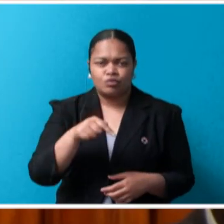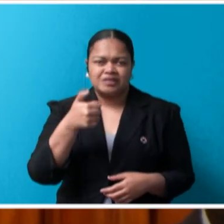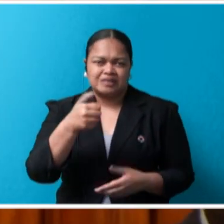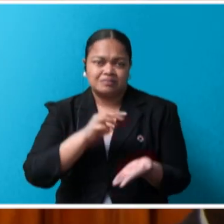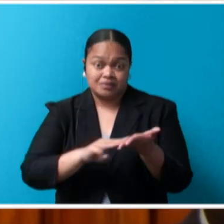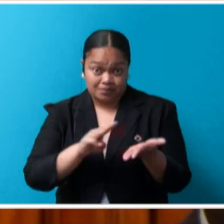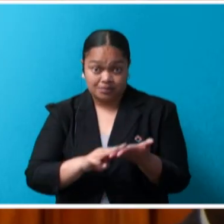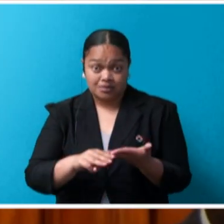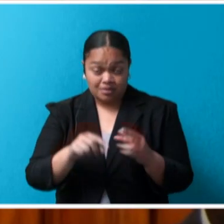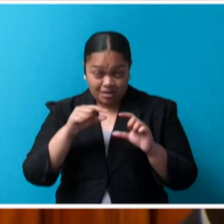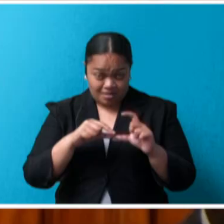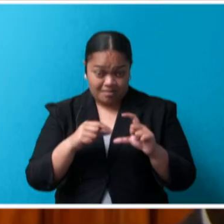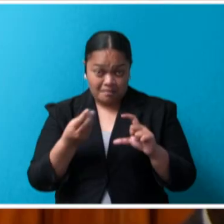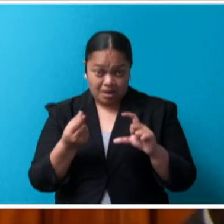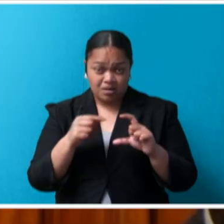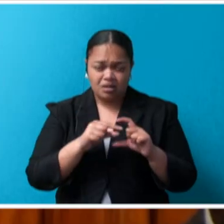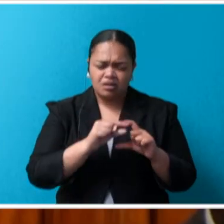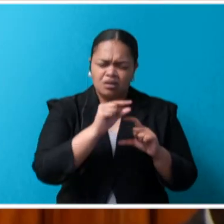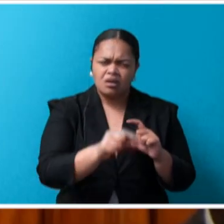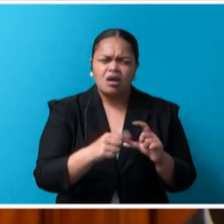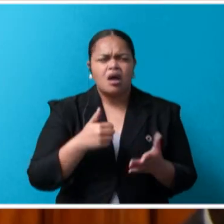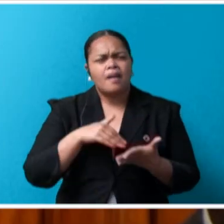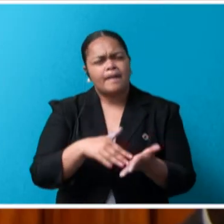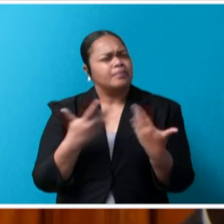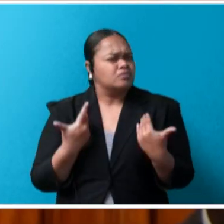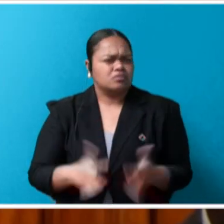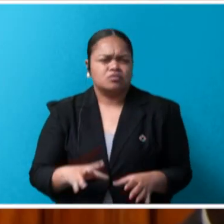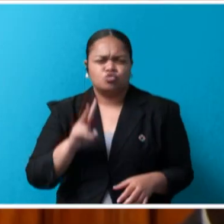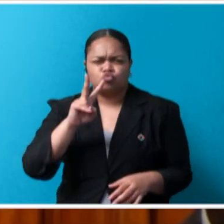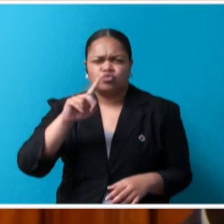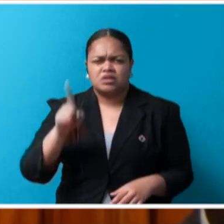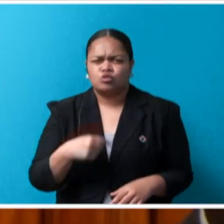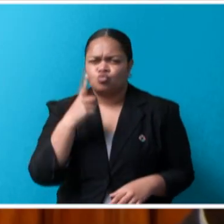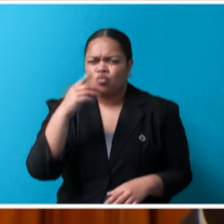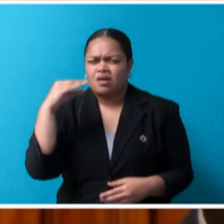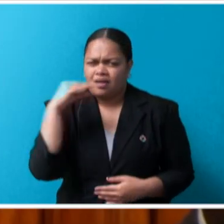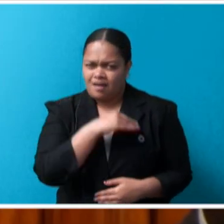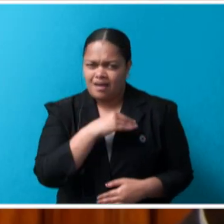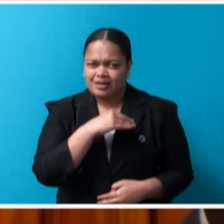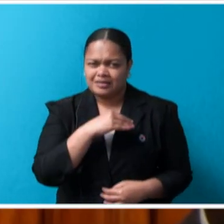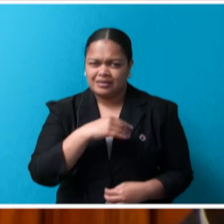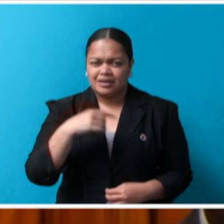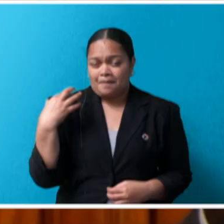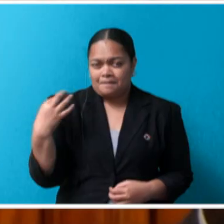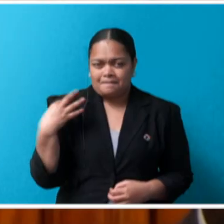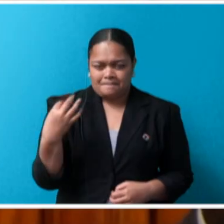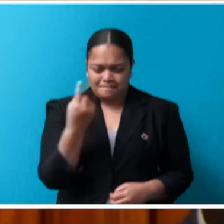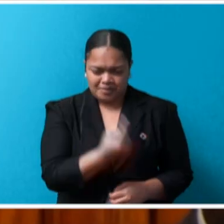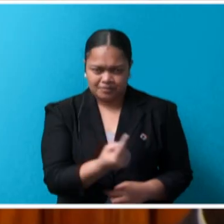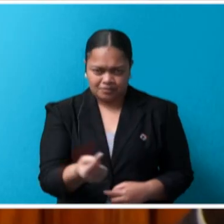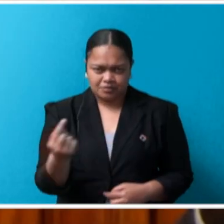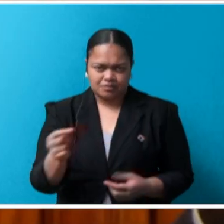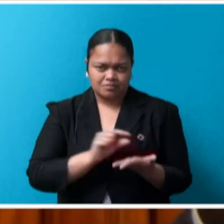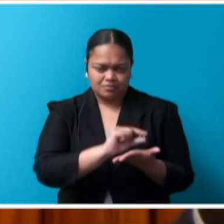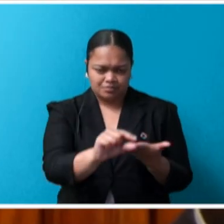allocation has assisted over 2,100 recipients. During the same period, the team conducted